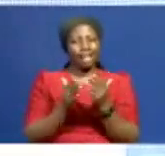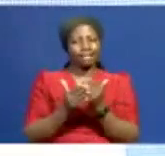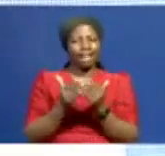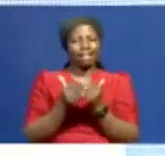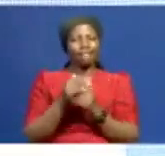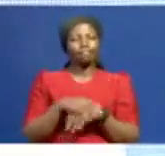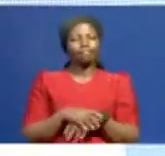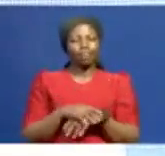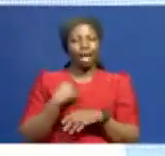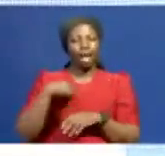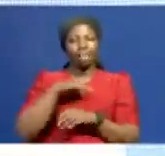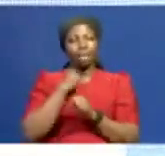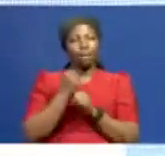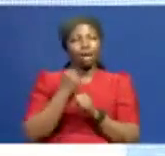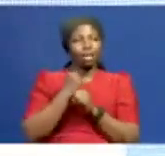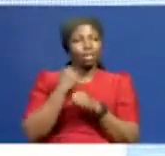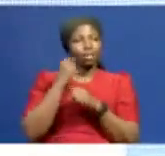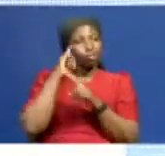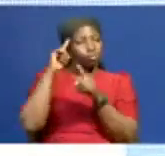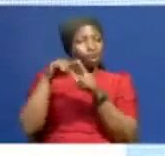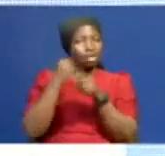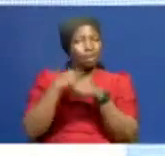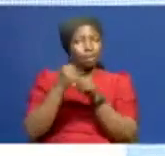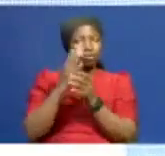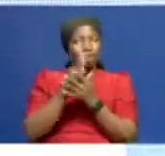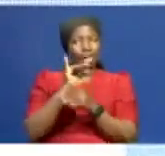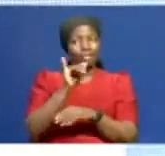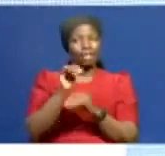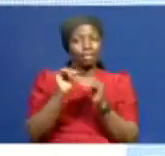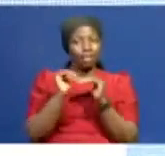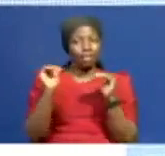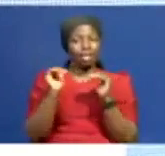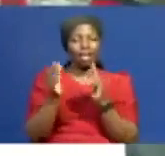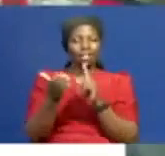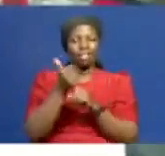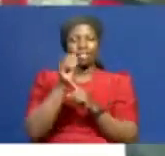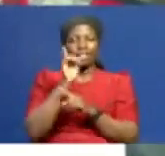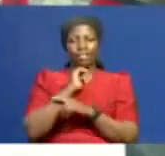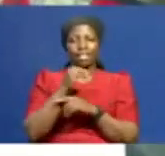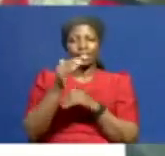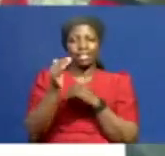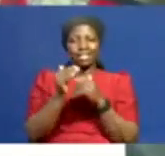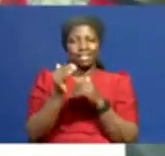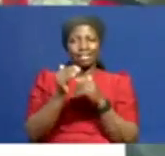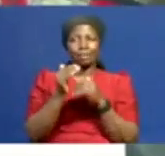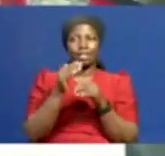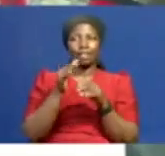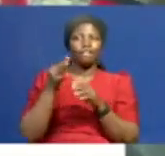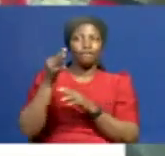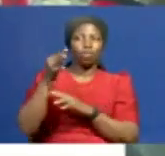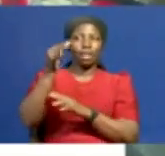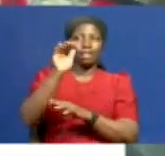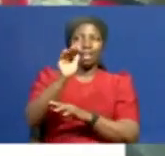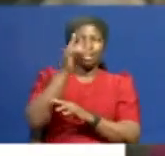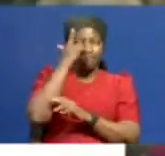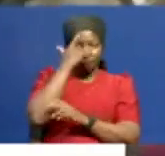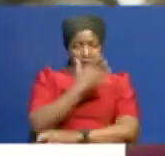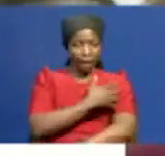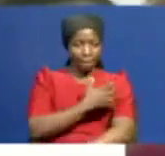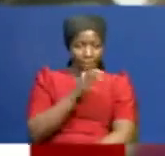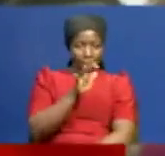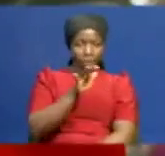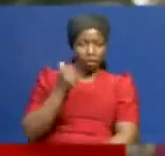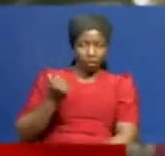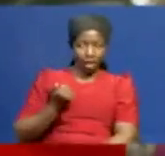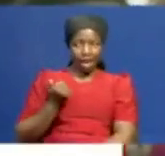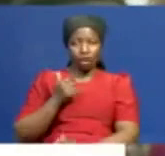towards ensuring that that parity is actually breached in the near future. They called for empowerment of girls to take up